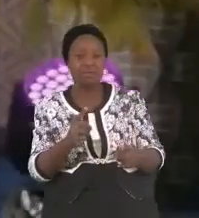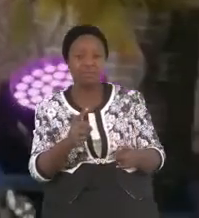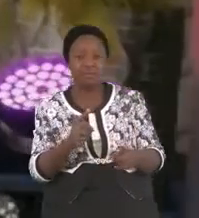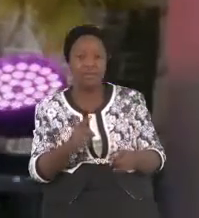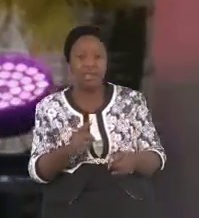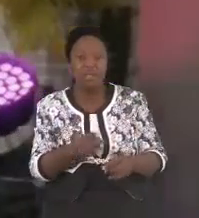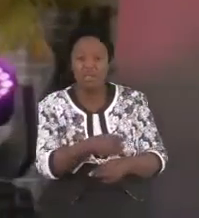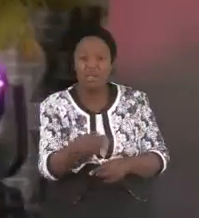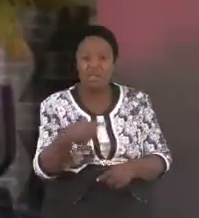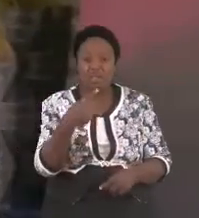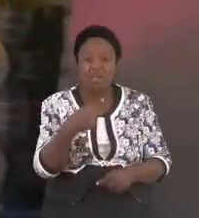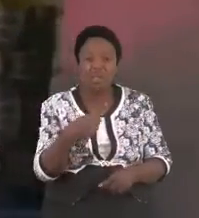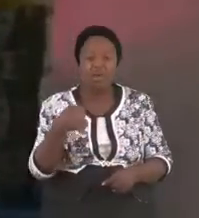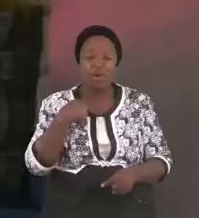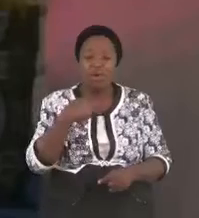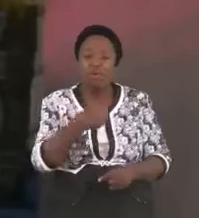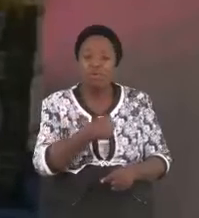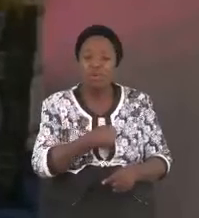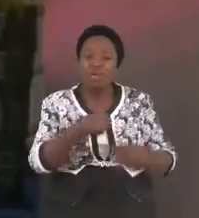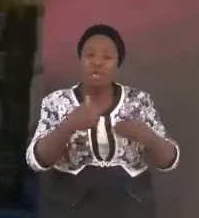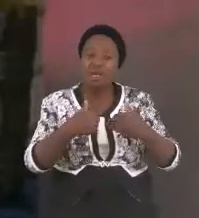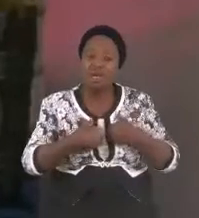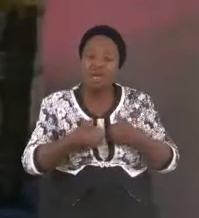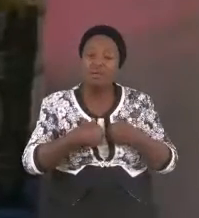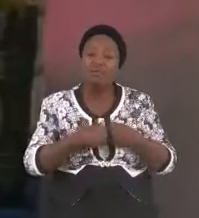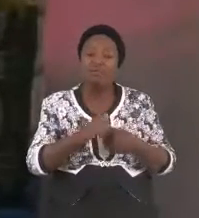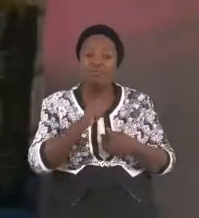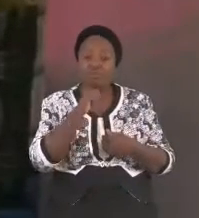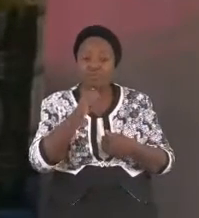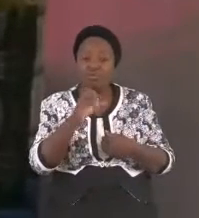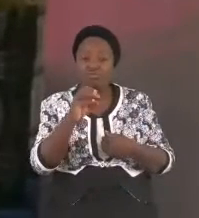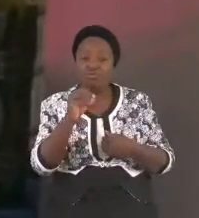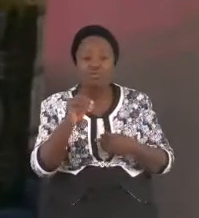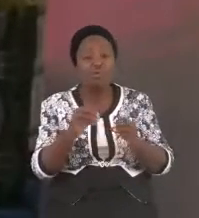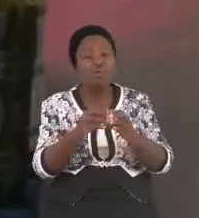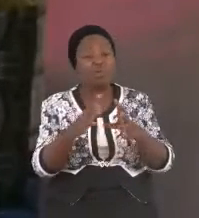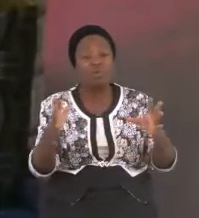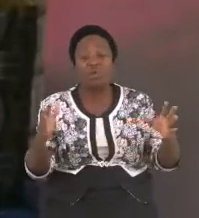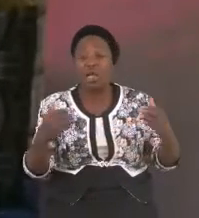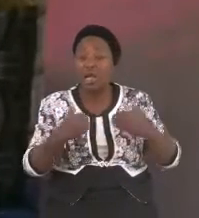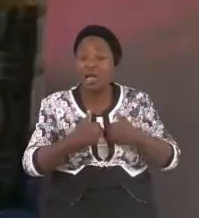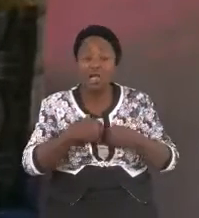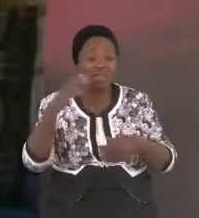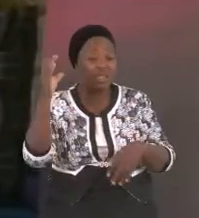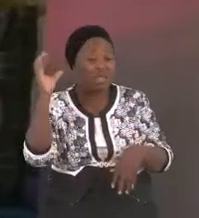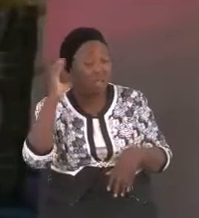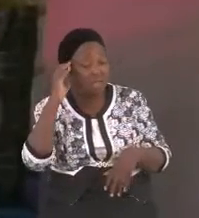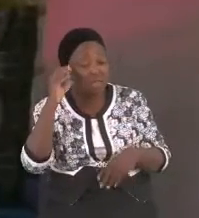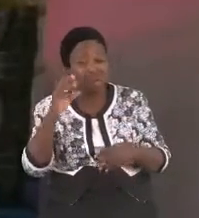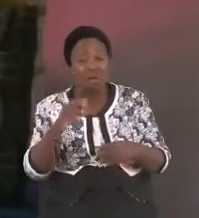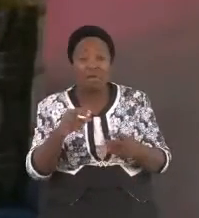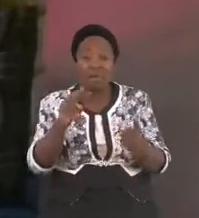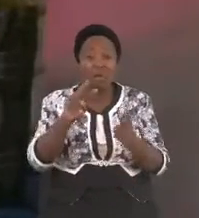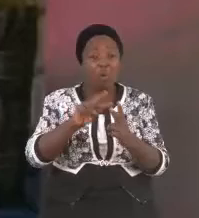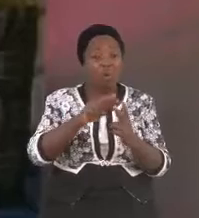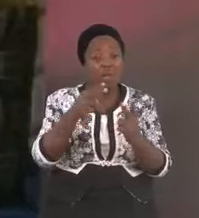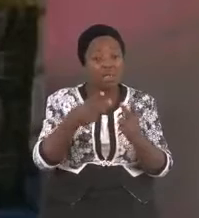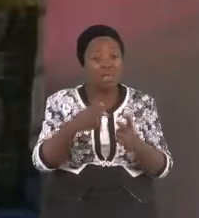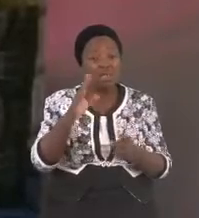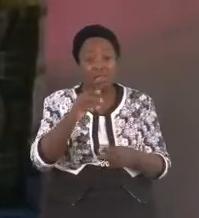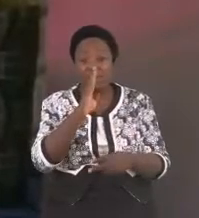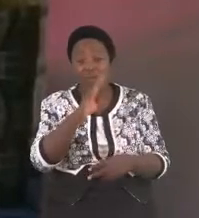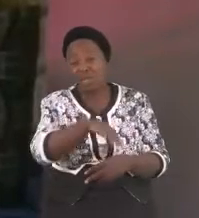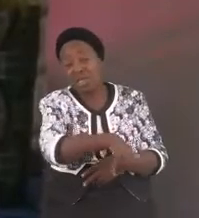have not so much as hurt whether there be any holy